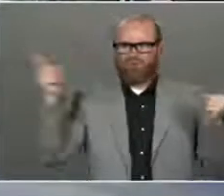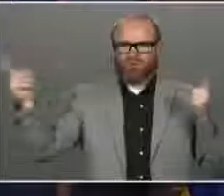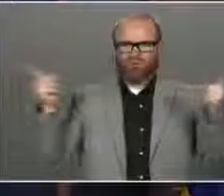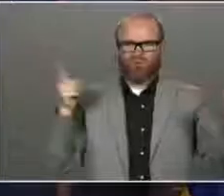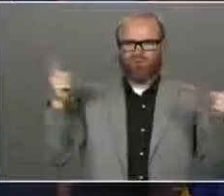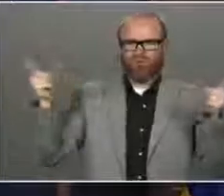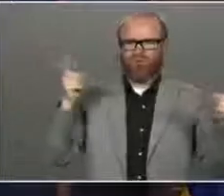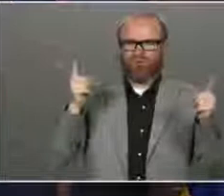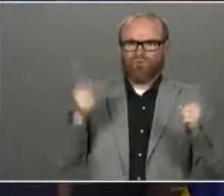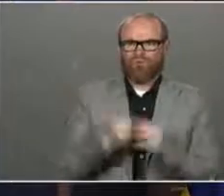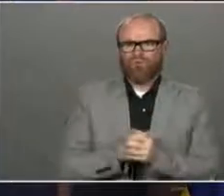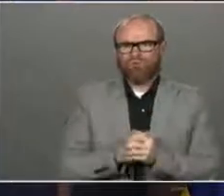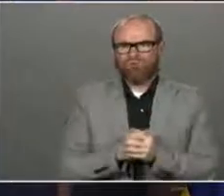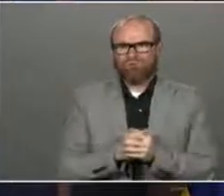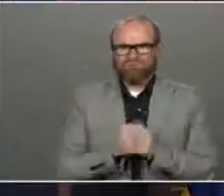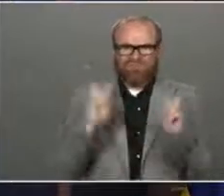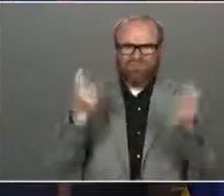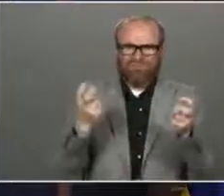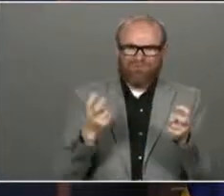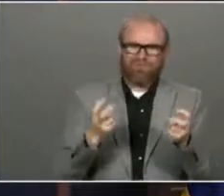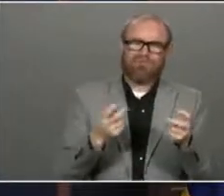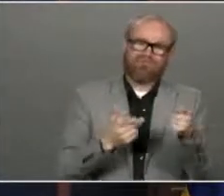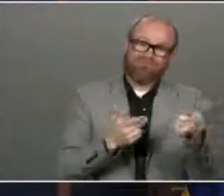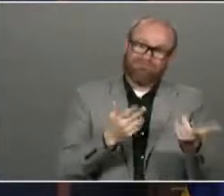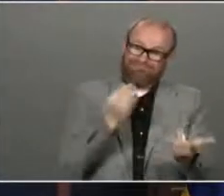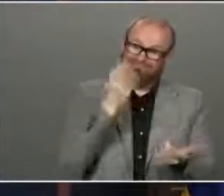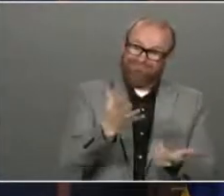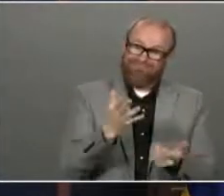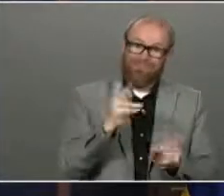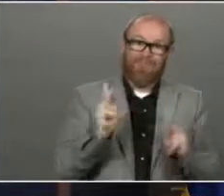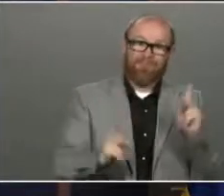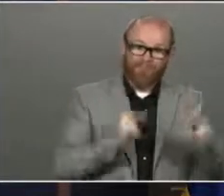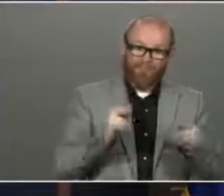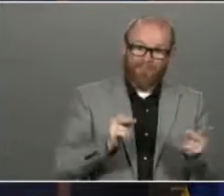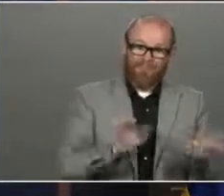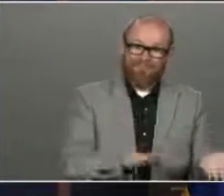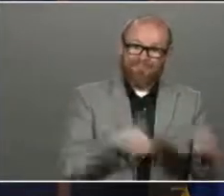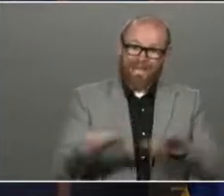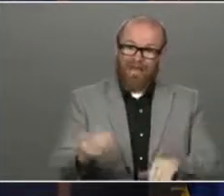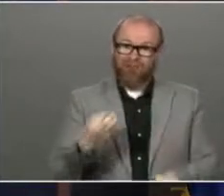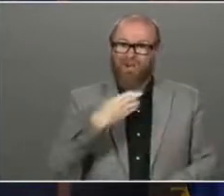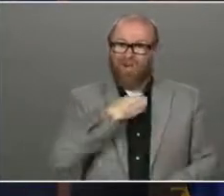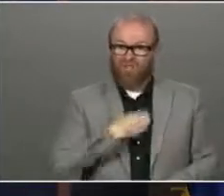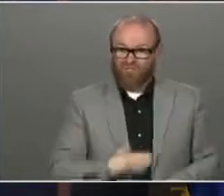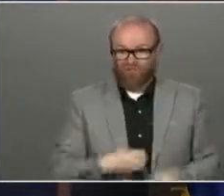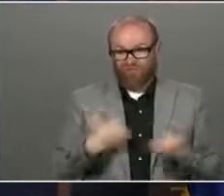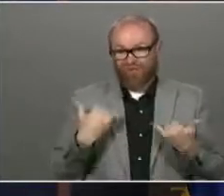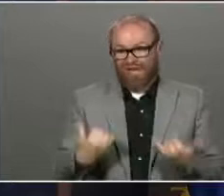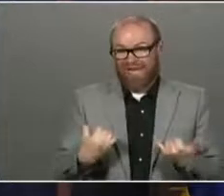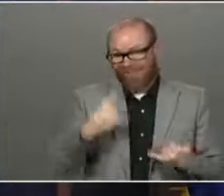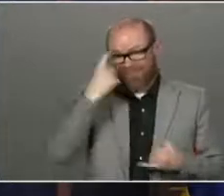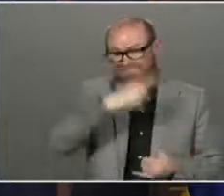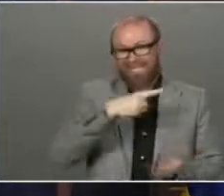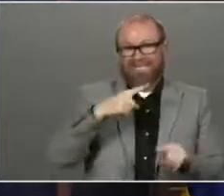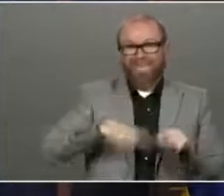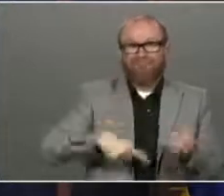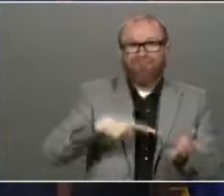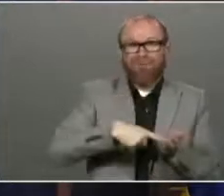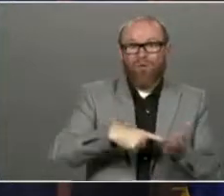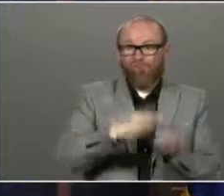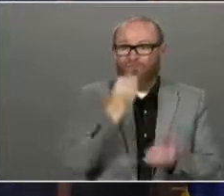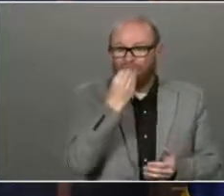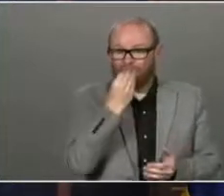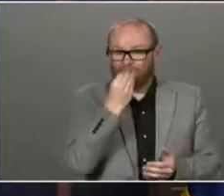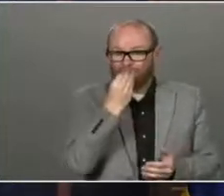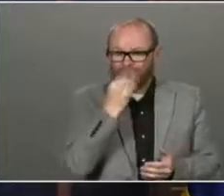Because people dying of hunger right now because they can't afford a loaf of bread at the store is